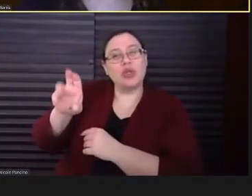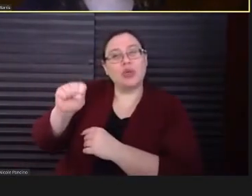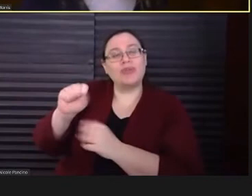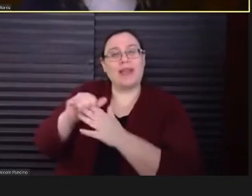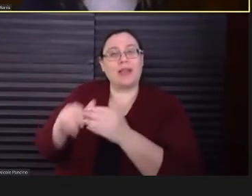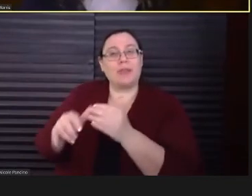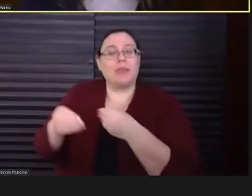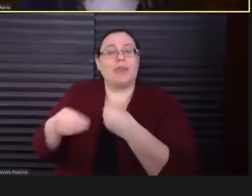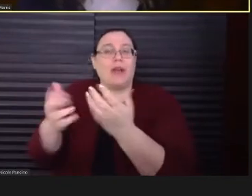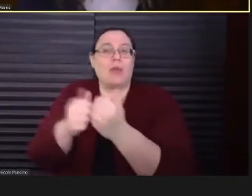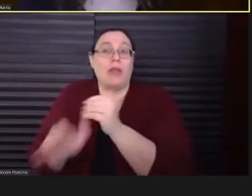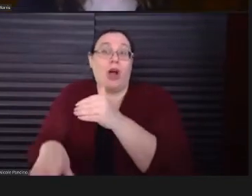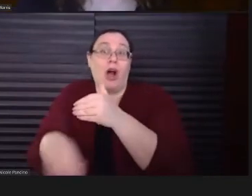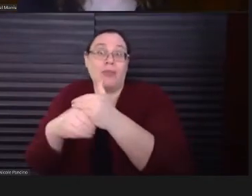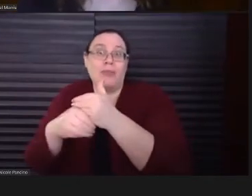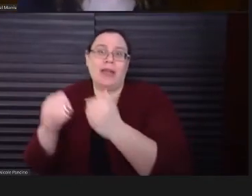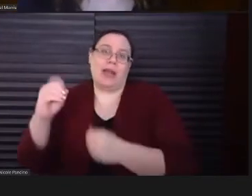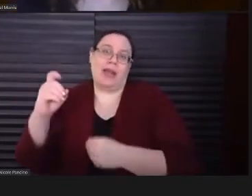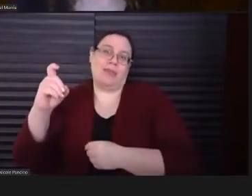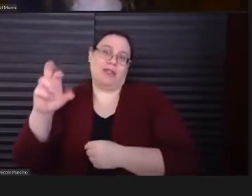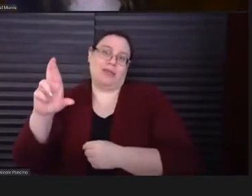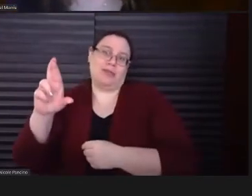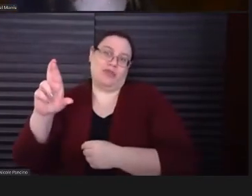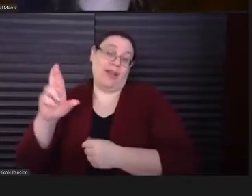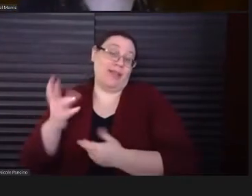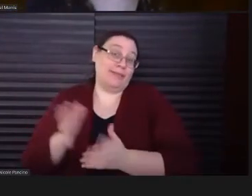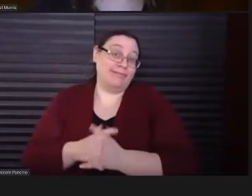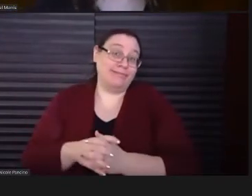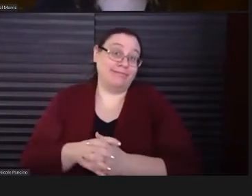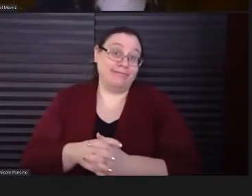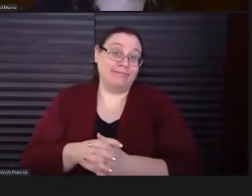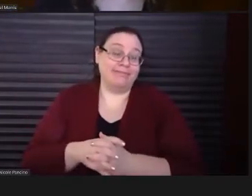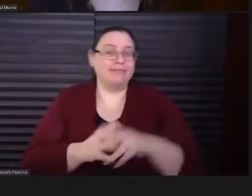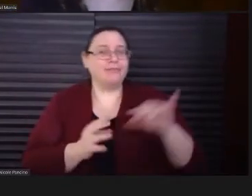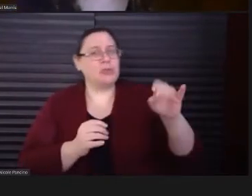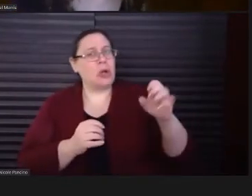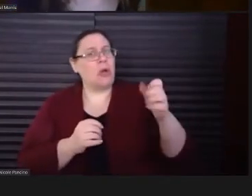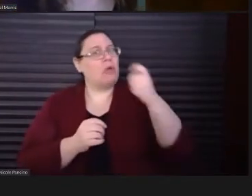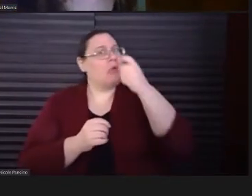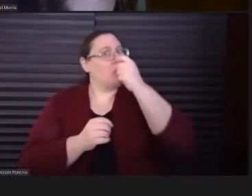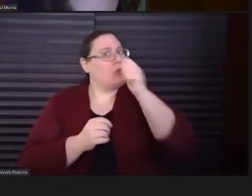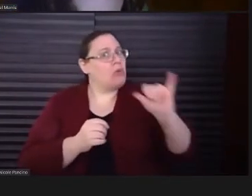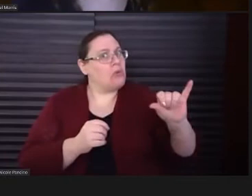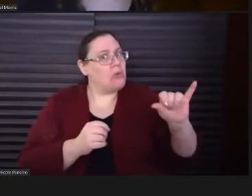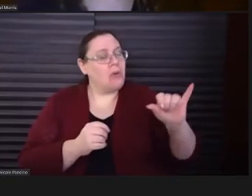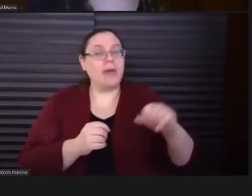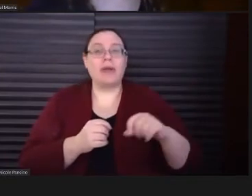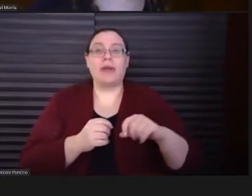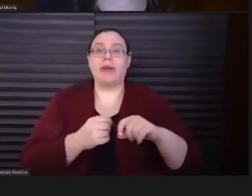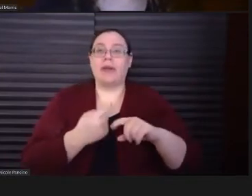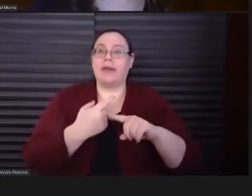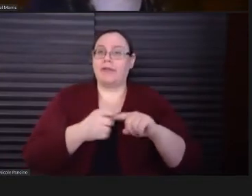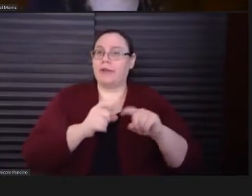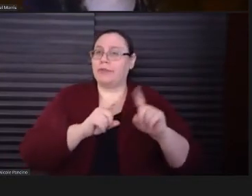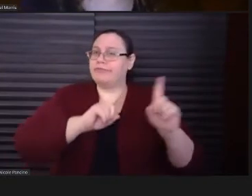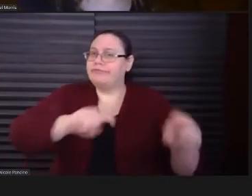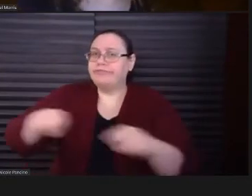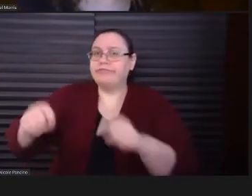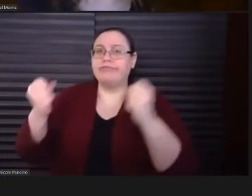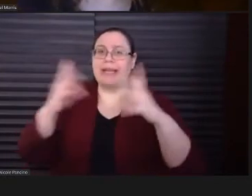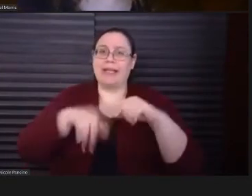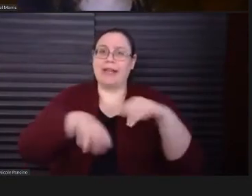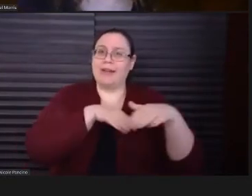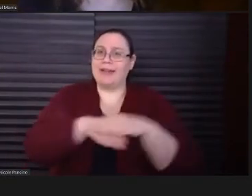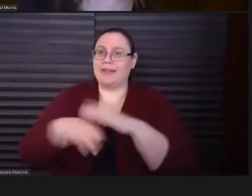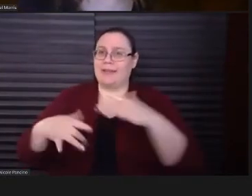reality. Interesting. Yeah, from attending a bunch of accessibility events, something that